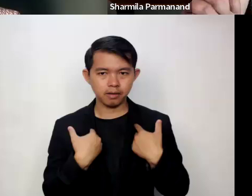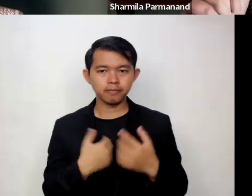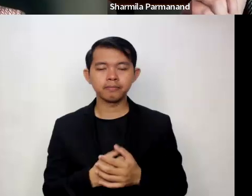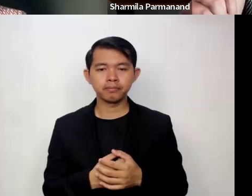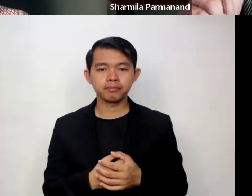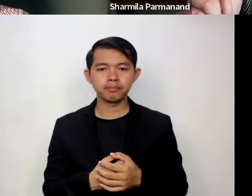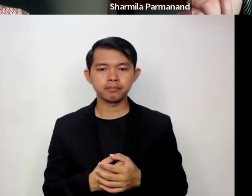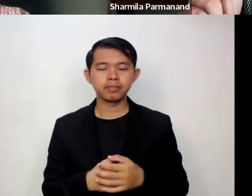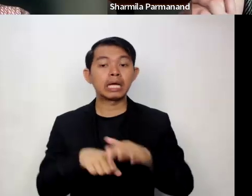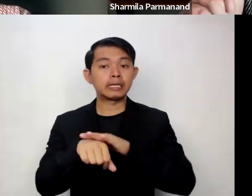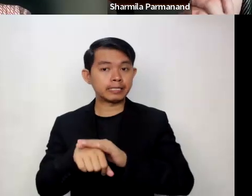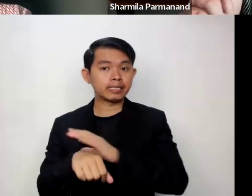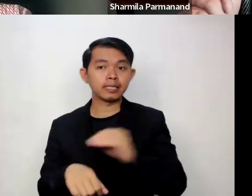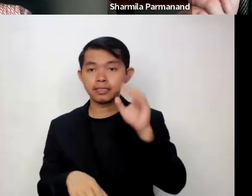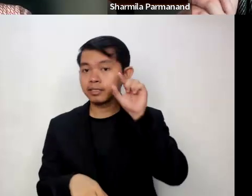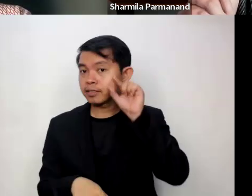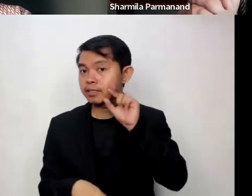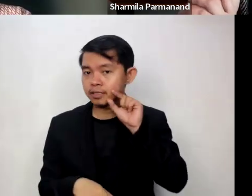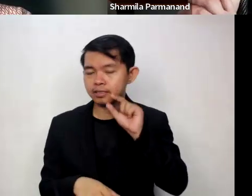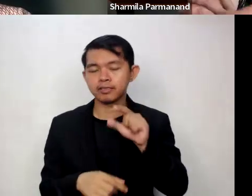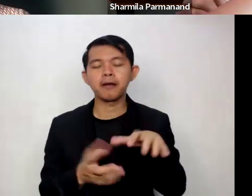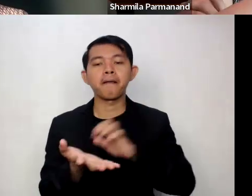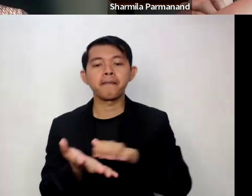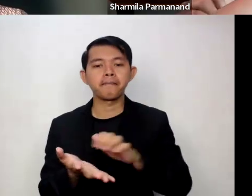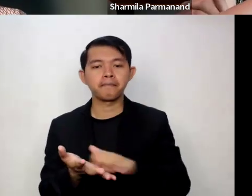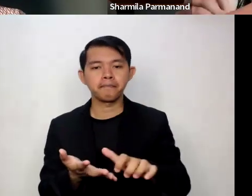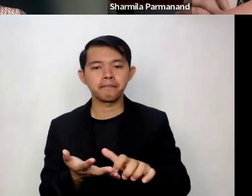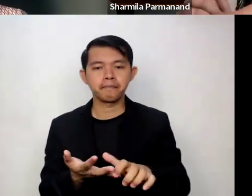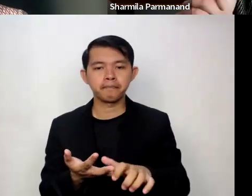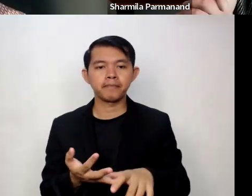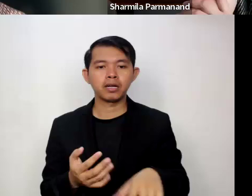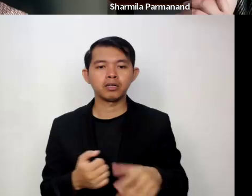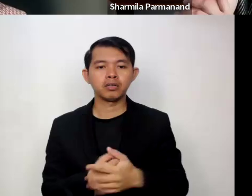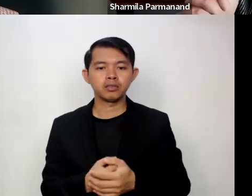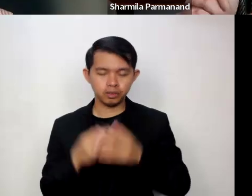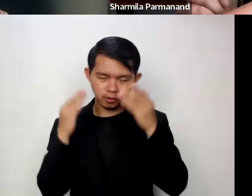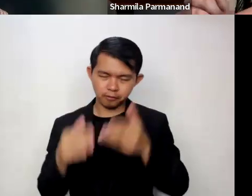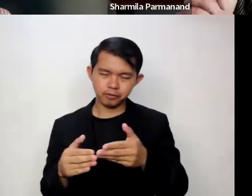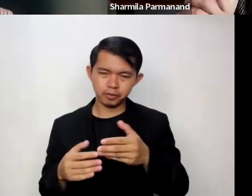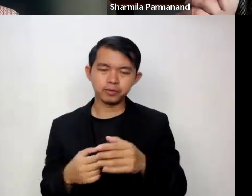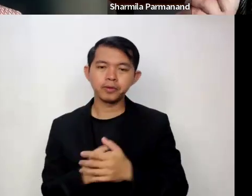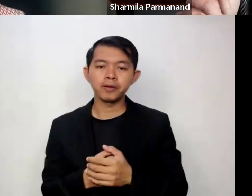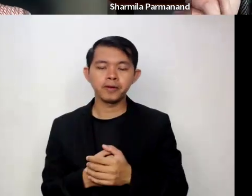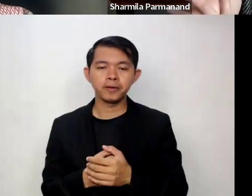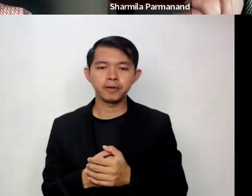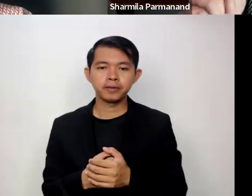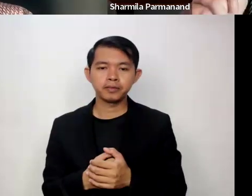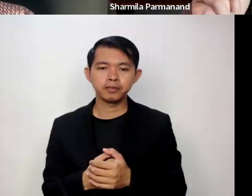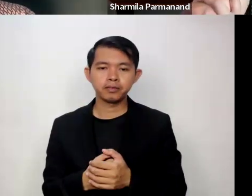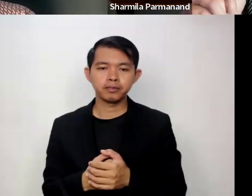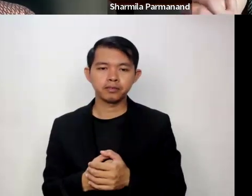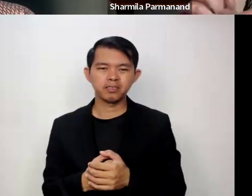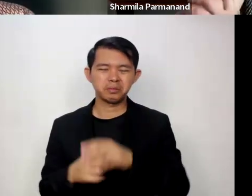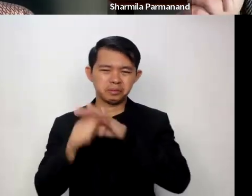race and gendered colonial practices constitute Eurocentric forms of knowledge production that marginalize other forms